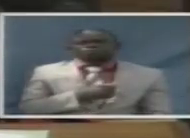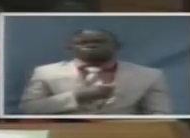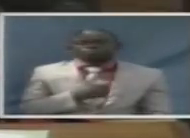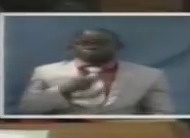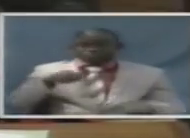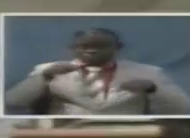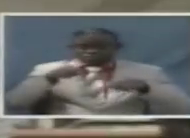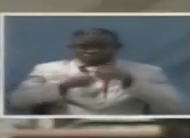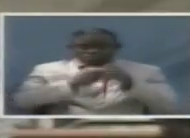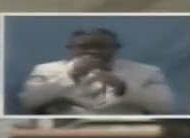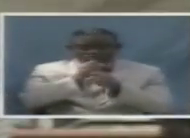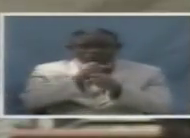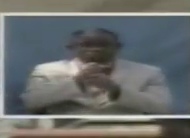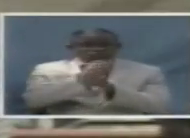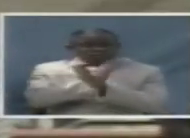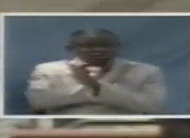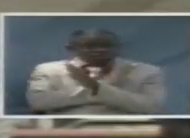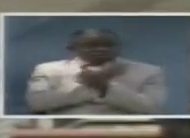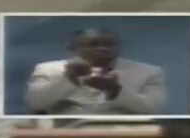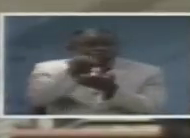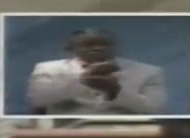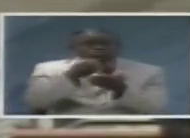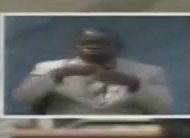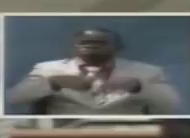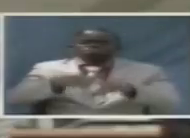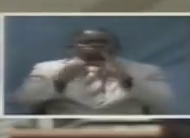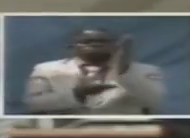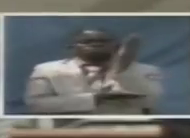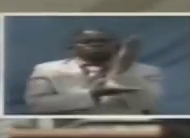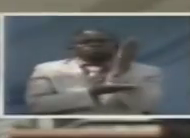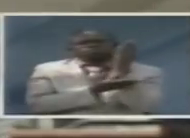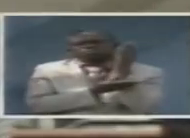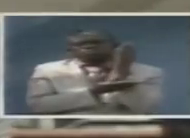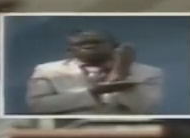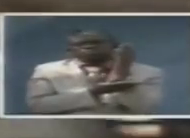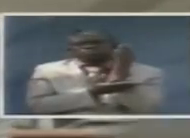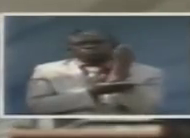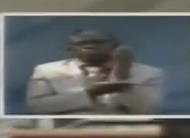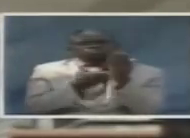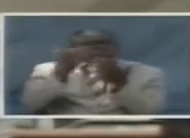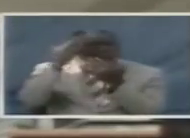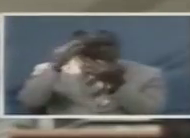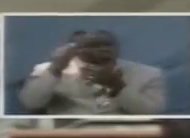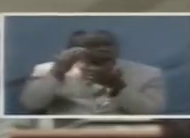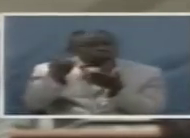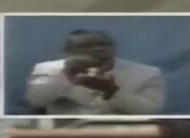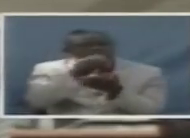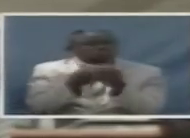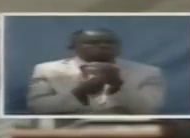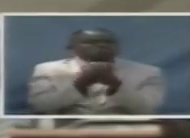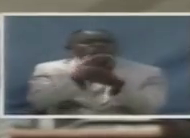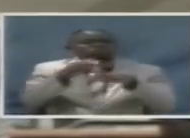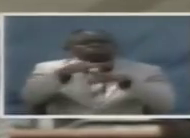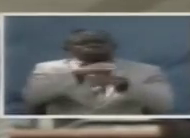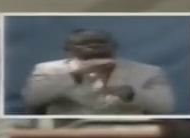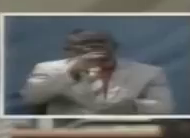in 2017 has continued to rebound. Growth is expected to be above 4% from